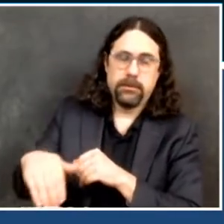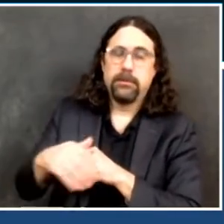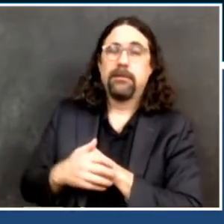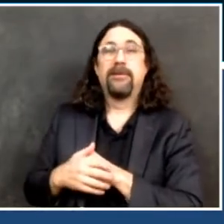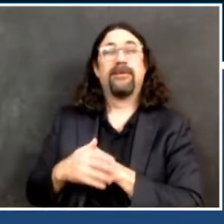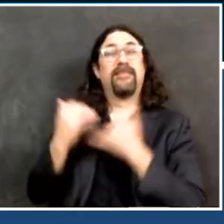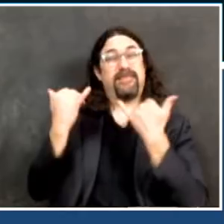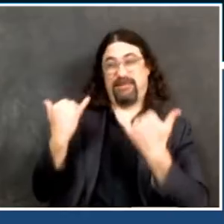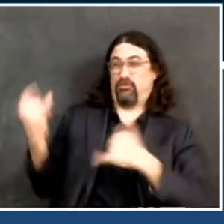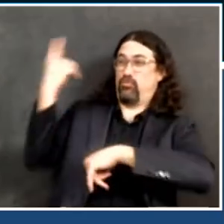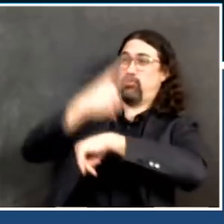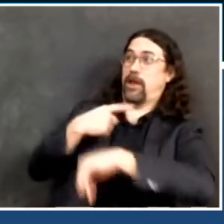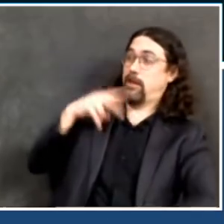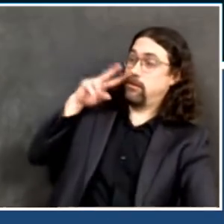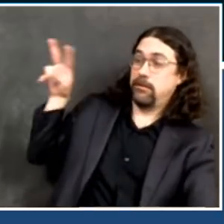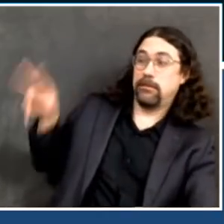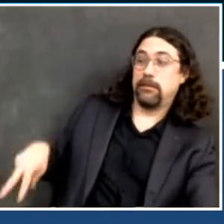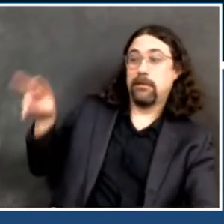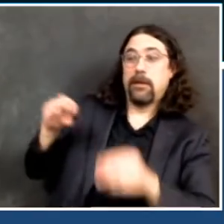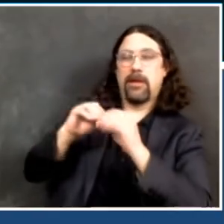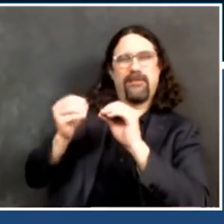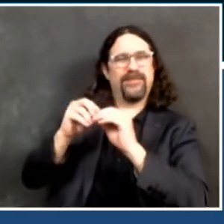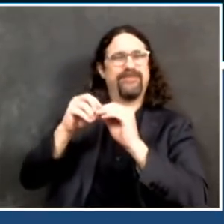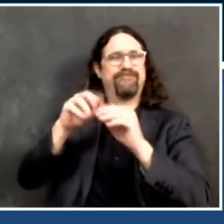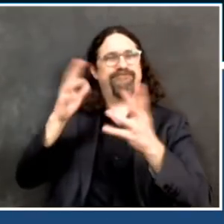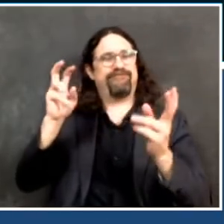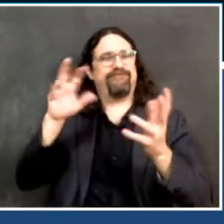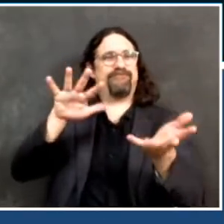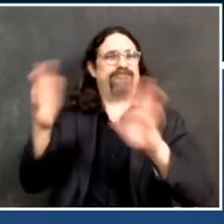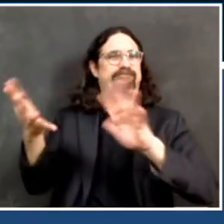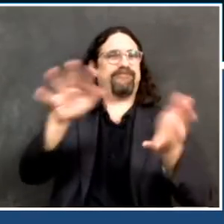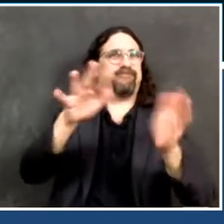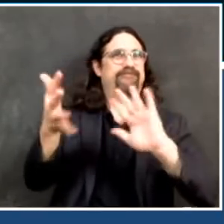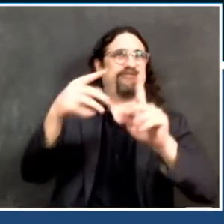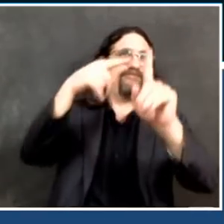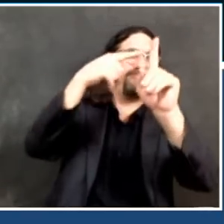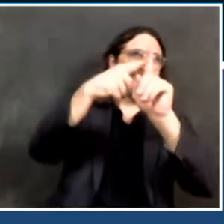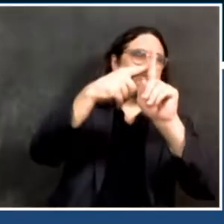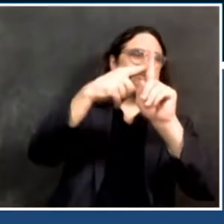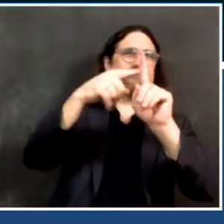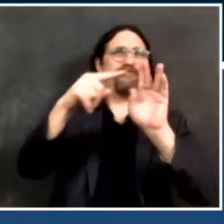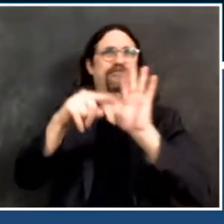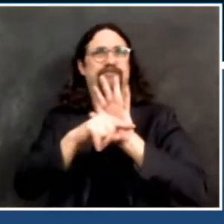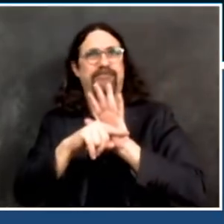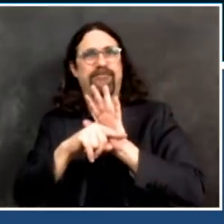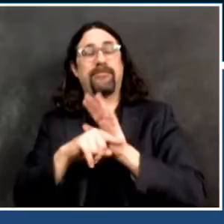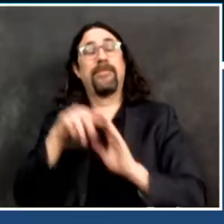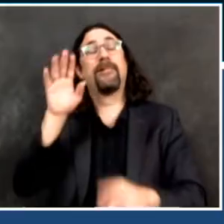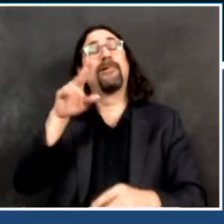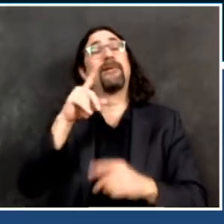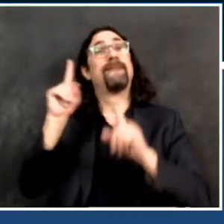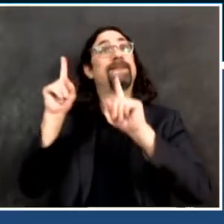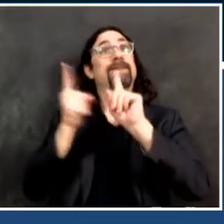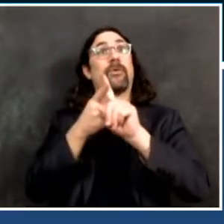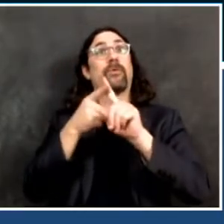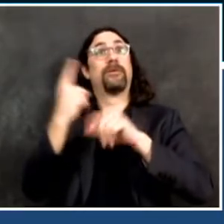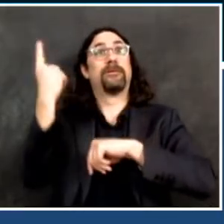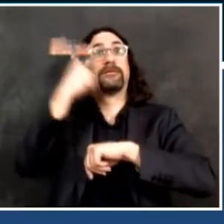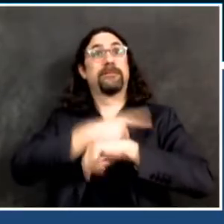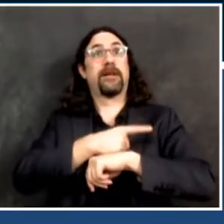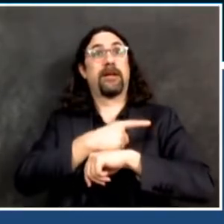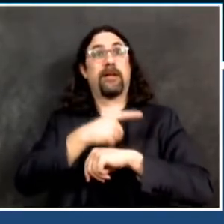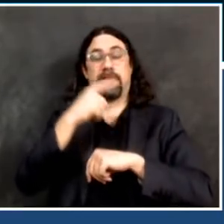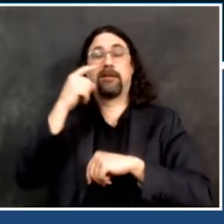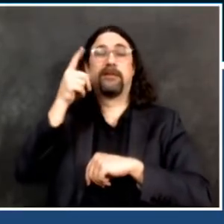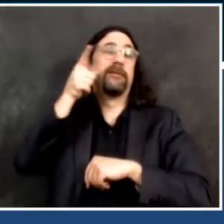day, not so much. Today we have a mixed bag. And again, don't get discouraged because it's going to not